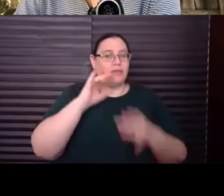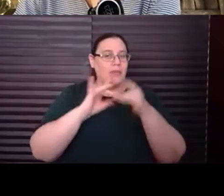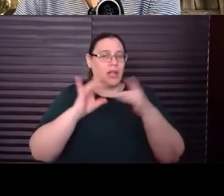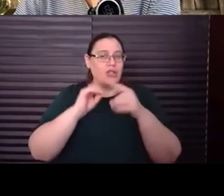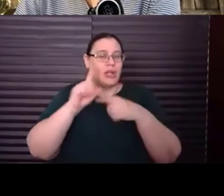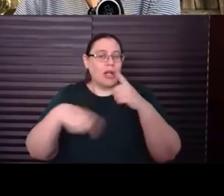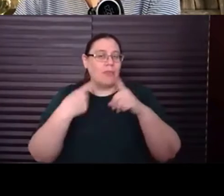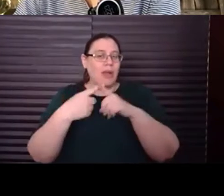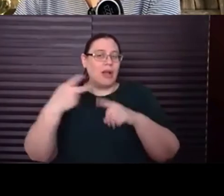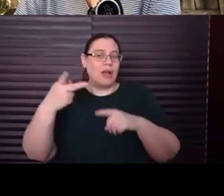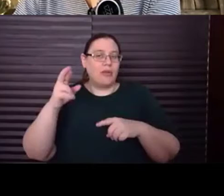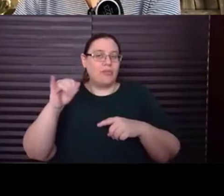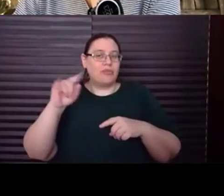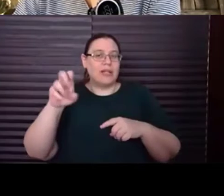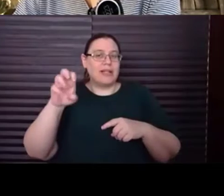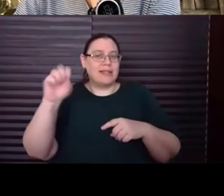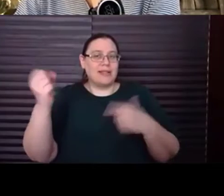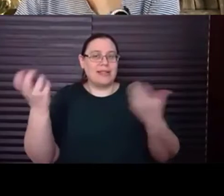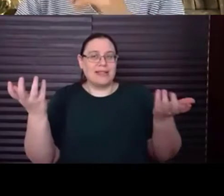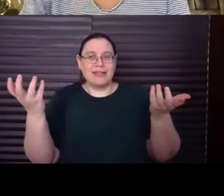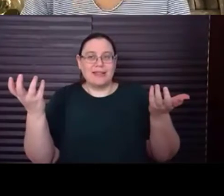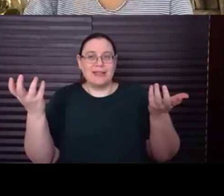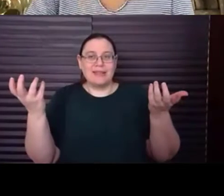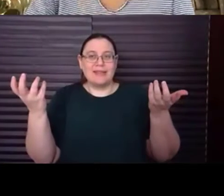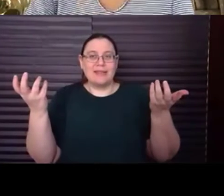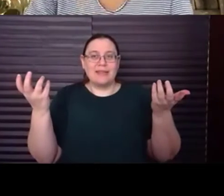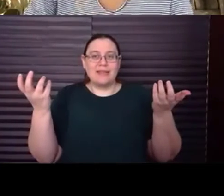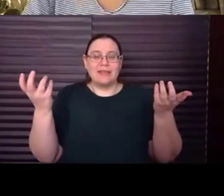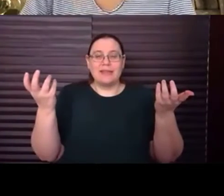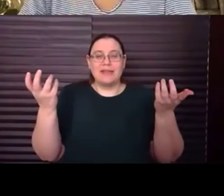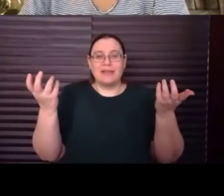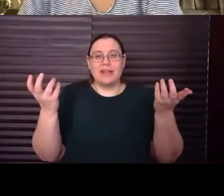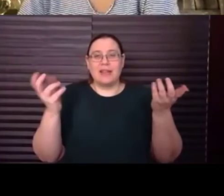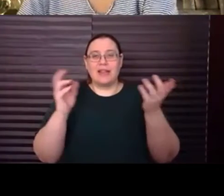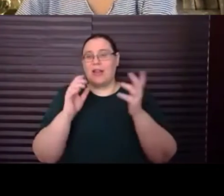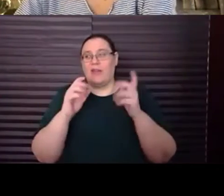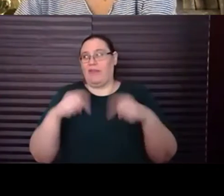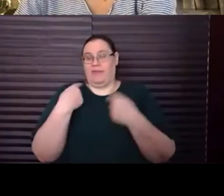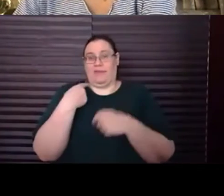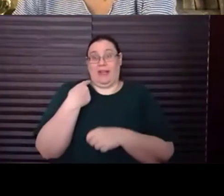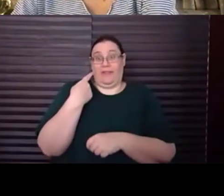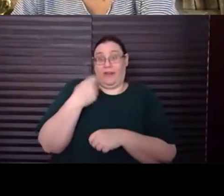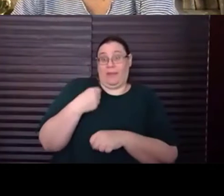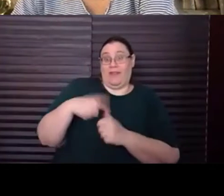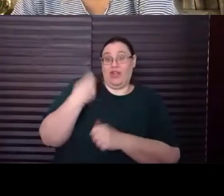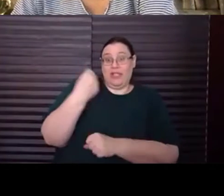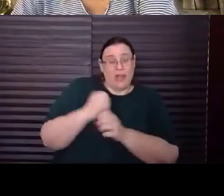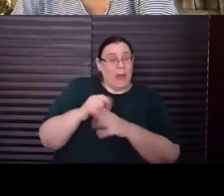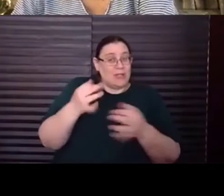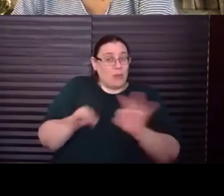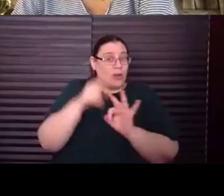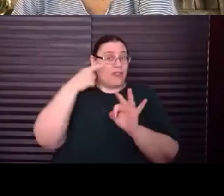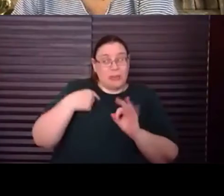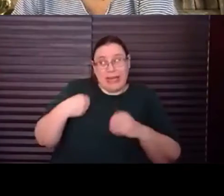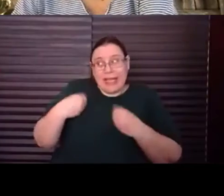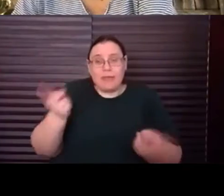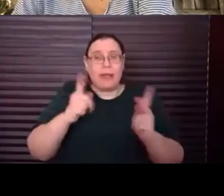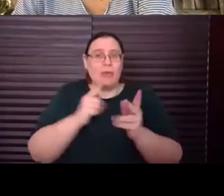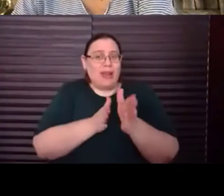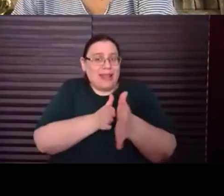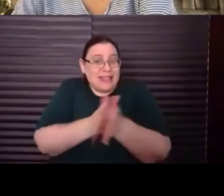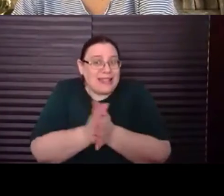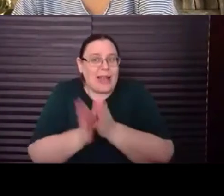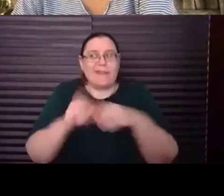know, the prizes, you know, that was something always that was important, you know, to me from year one, was let's give some incentives, let's get